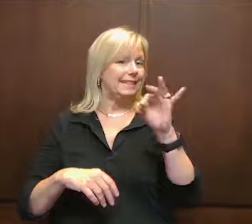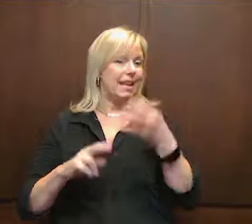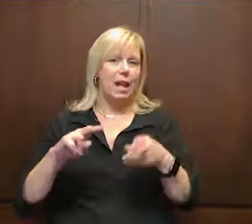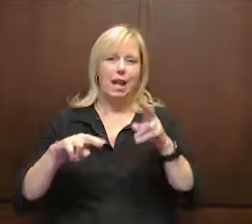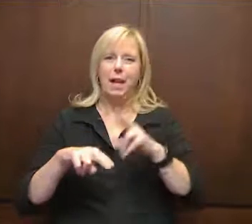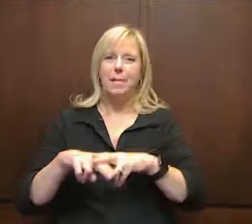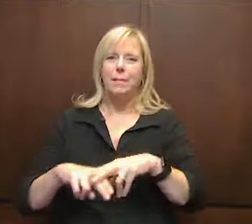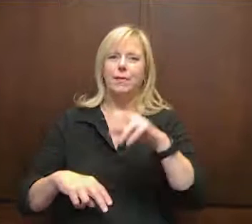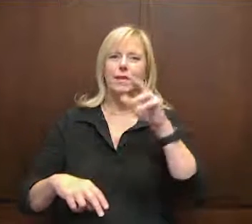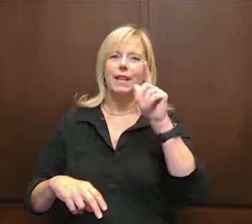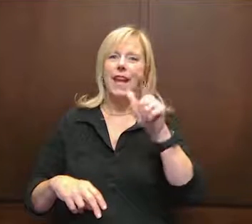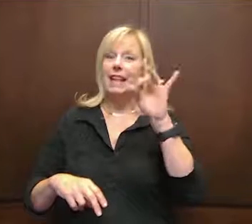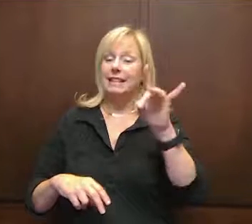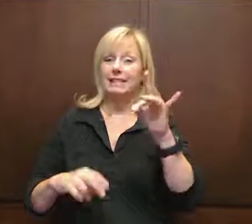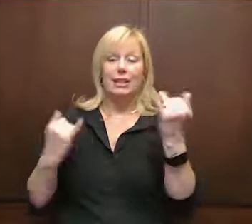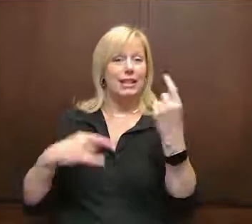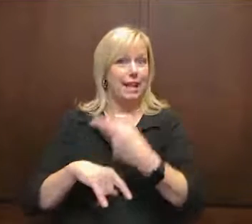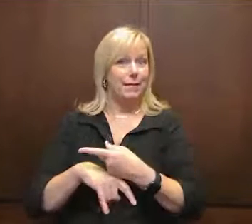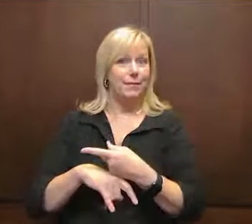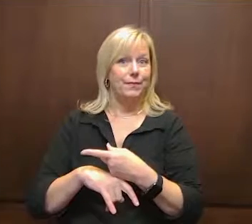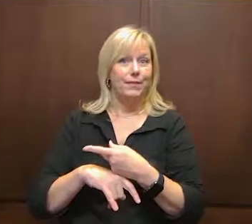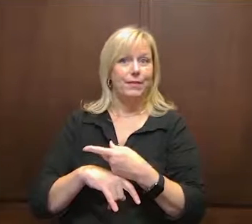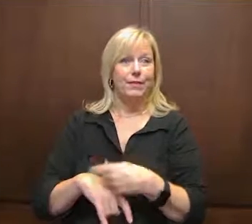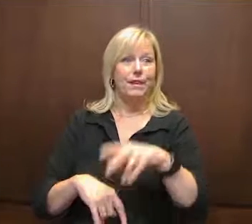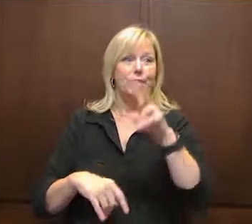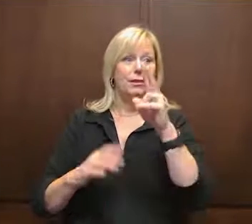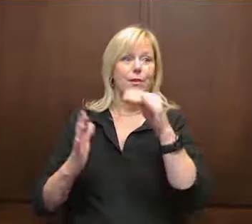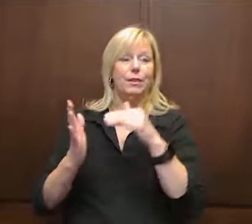62269 is up 28 today to